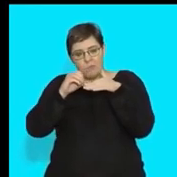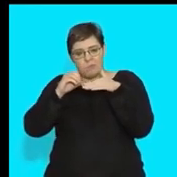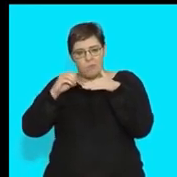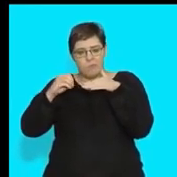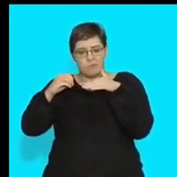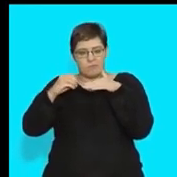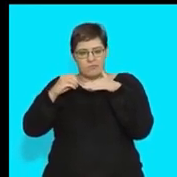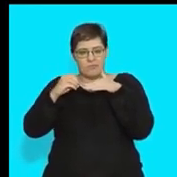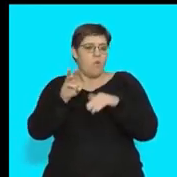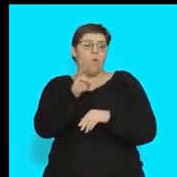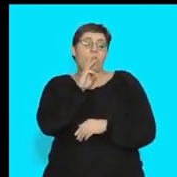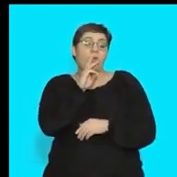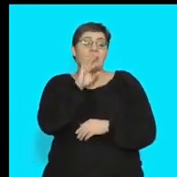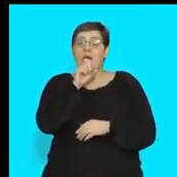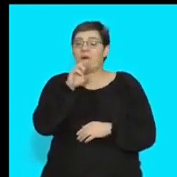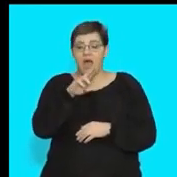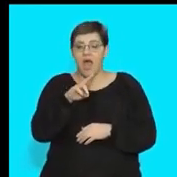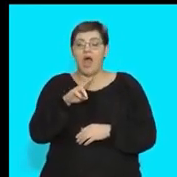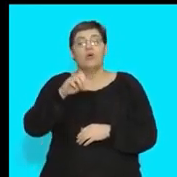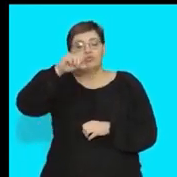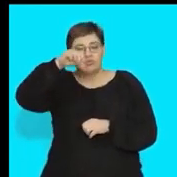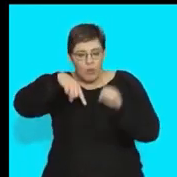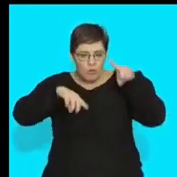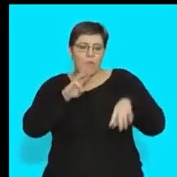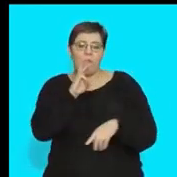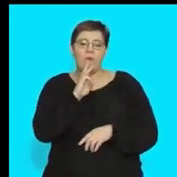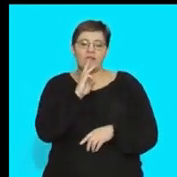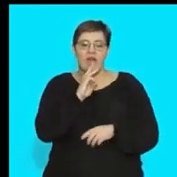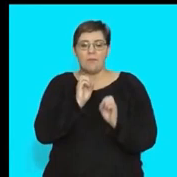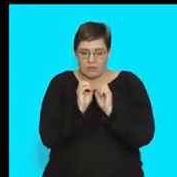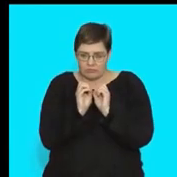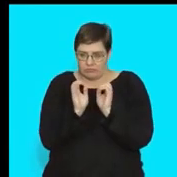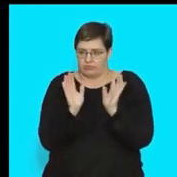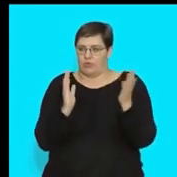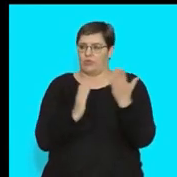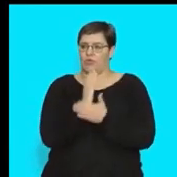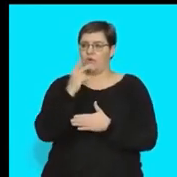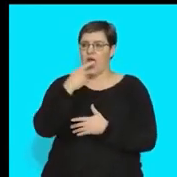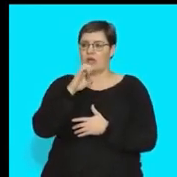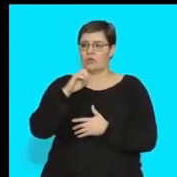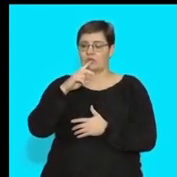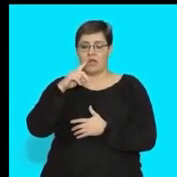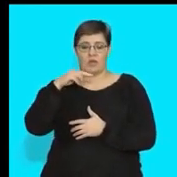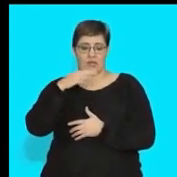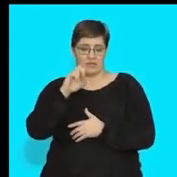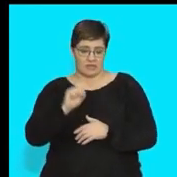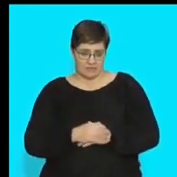right, not water vapor, all right, these little droplets is how the leaf is also going to, all